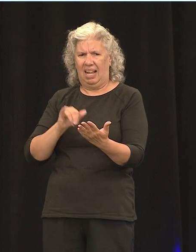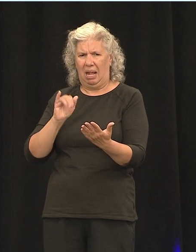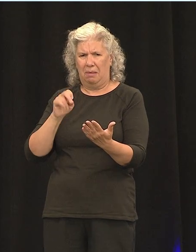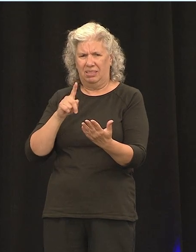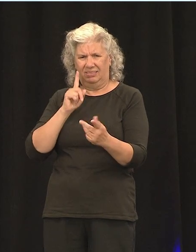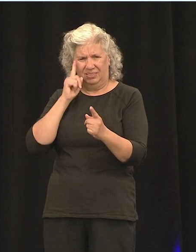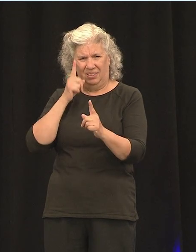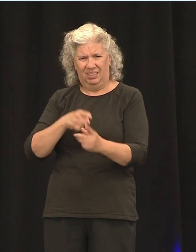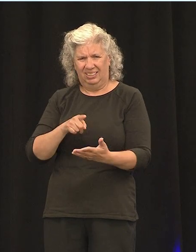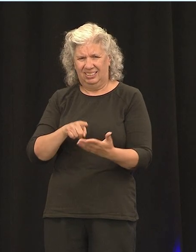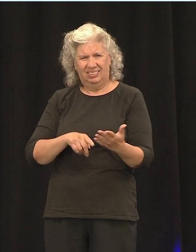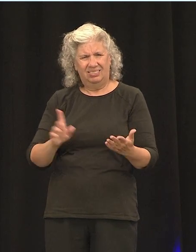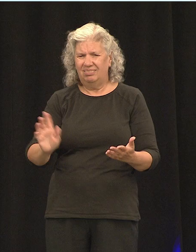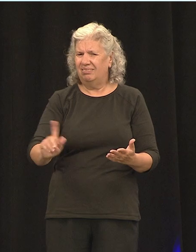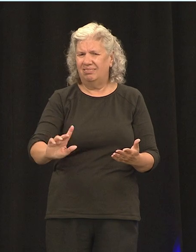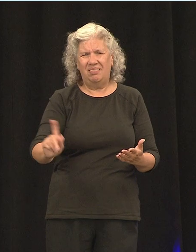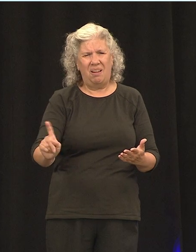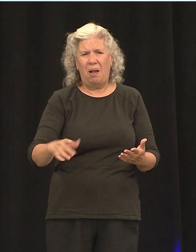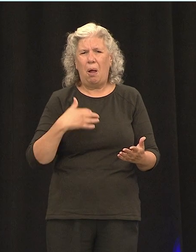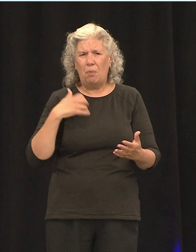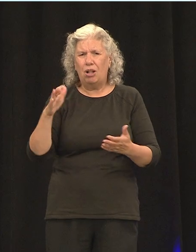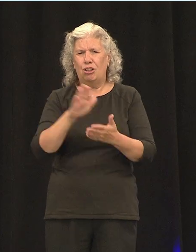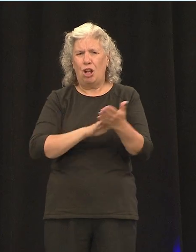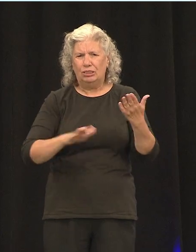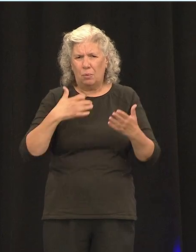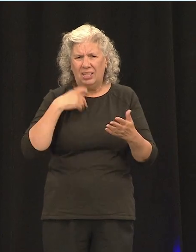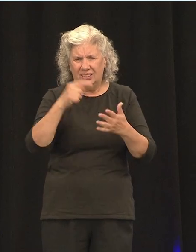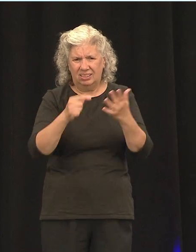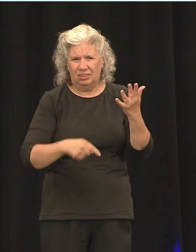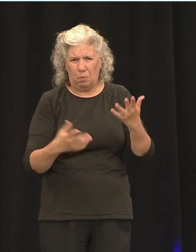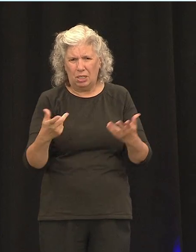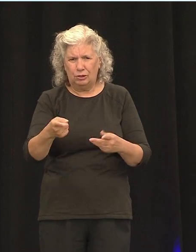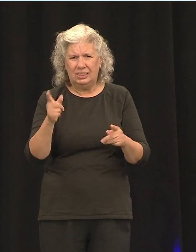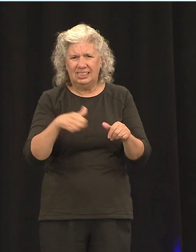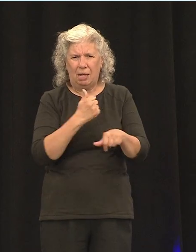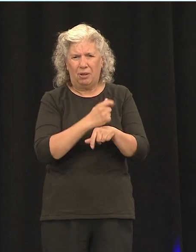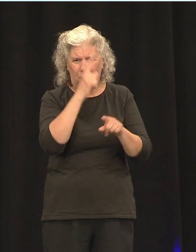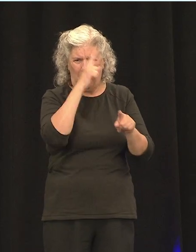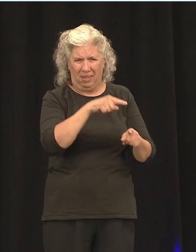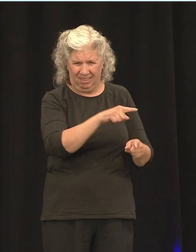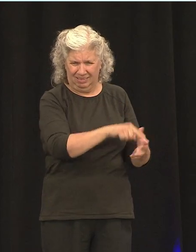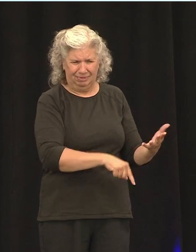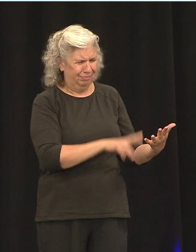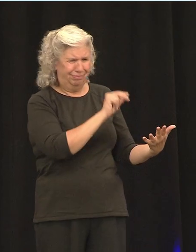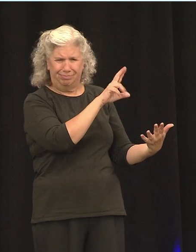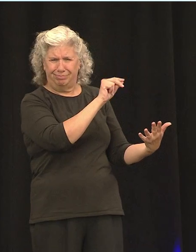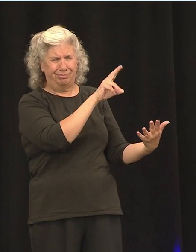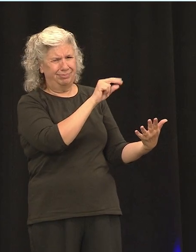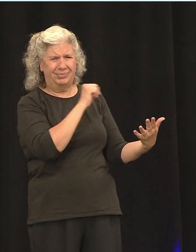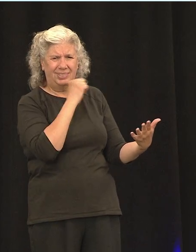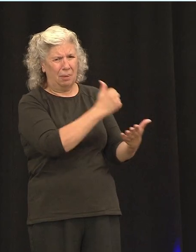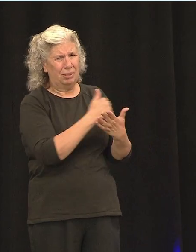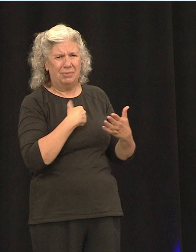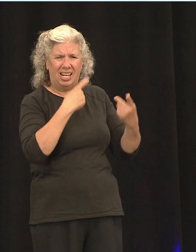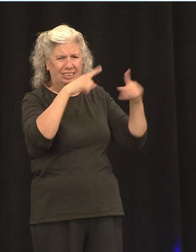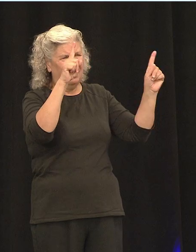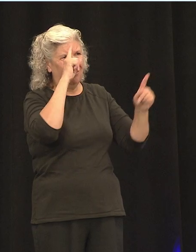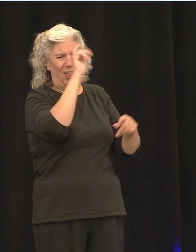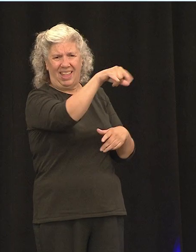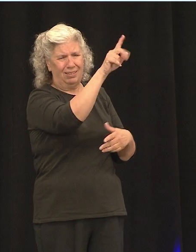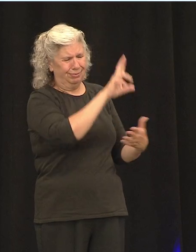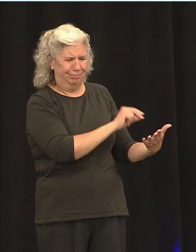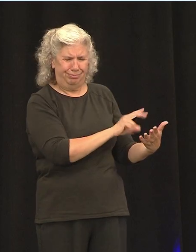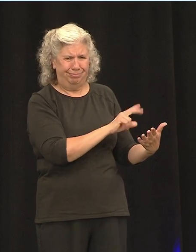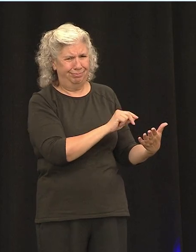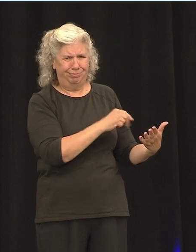these things. And these goals that you have in place today are not going to get me there. And so that was an eye-opening